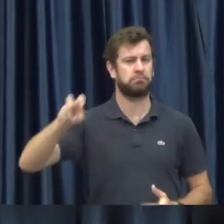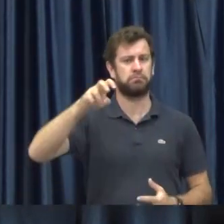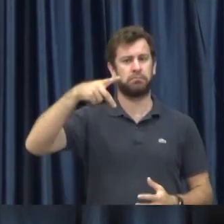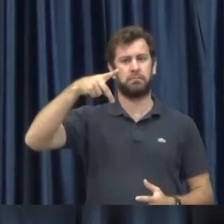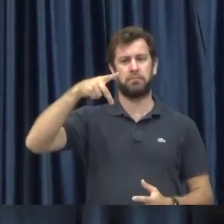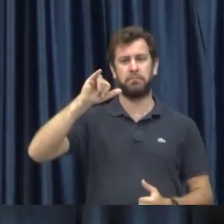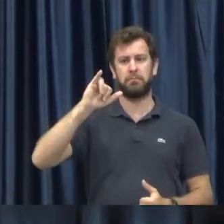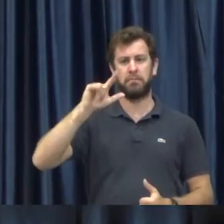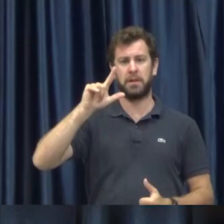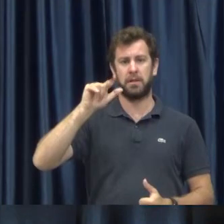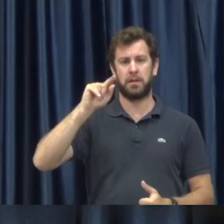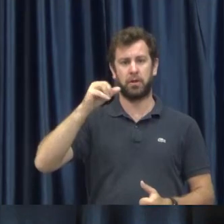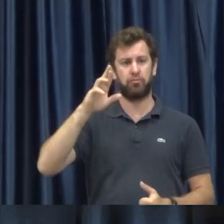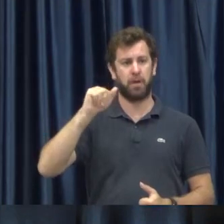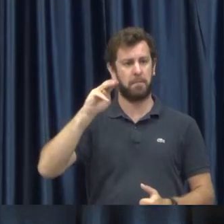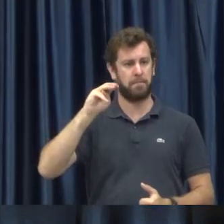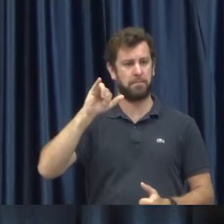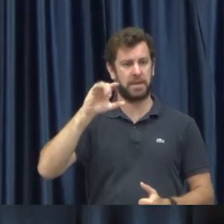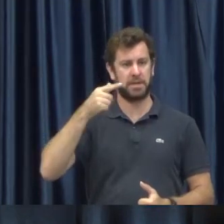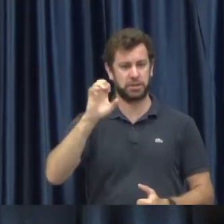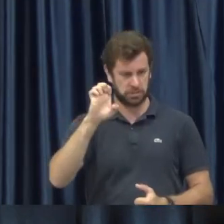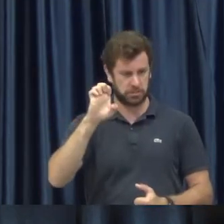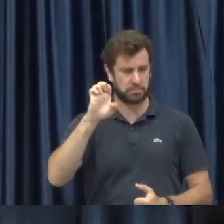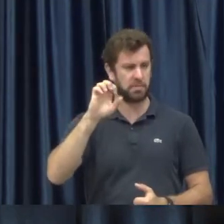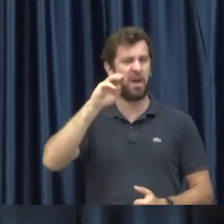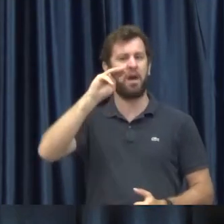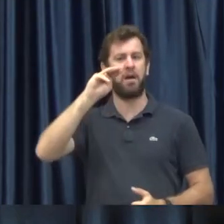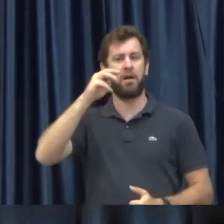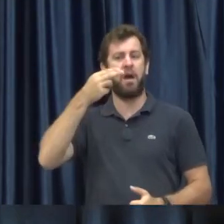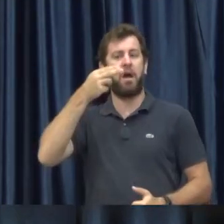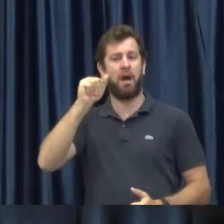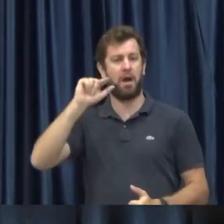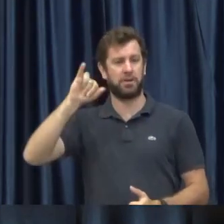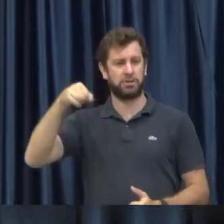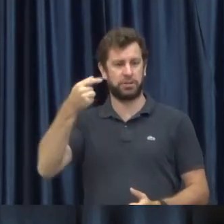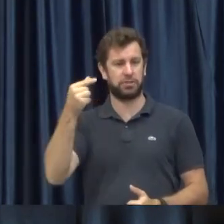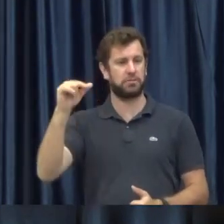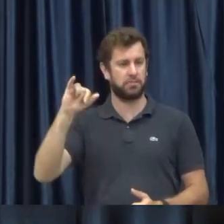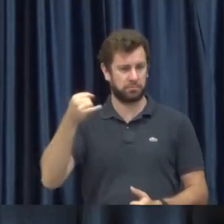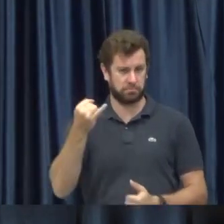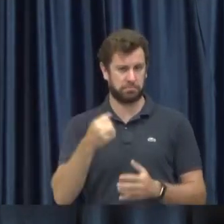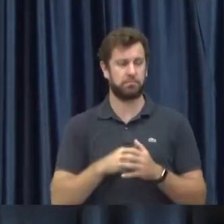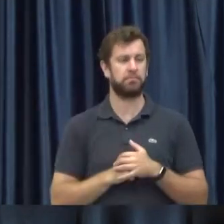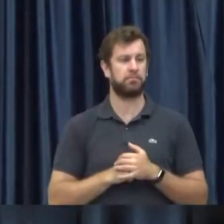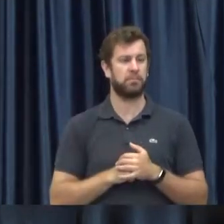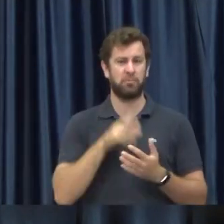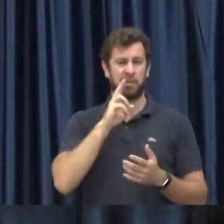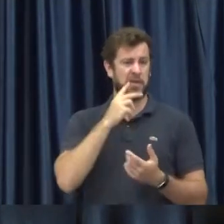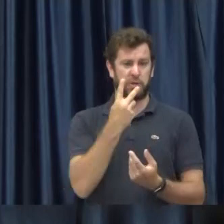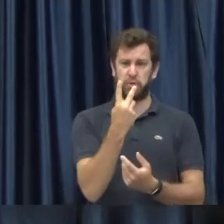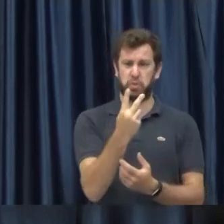to Mecca, the great Hajj. And over 2 million people are